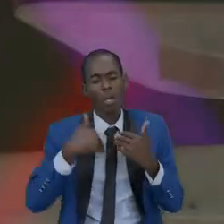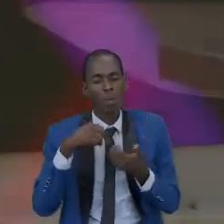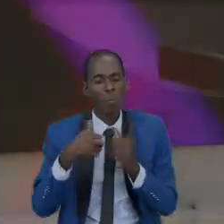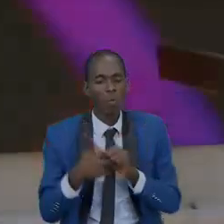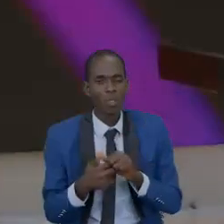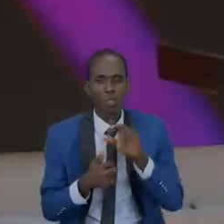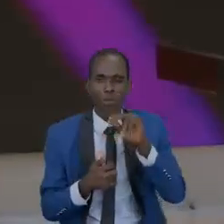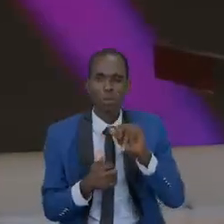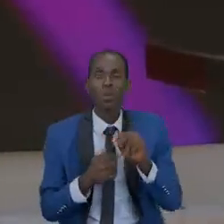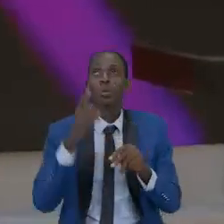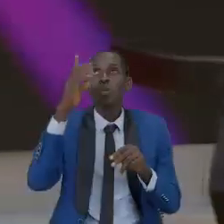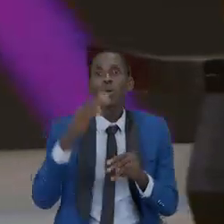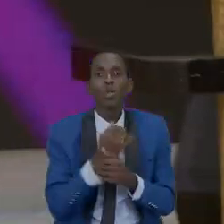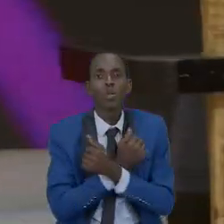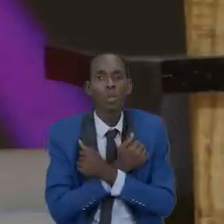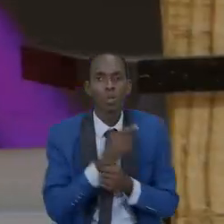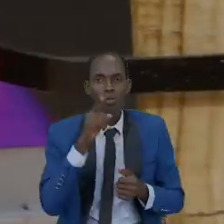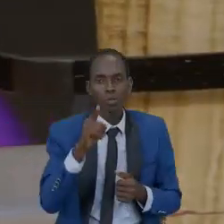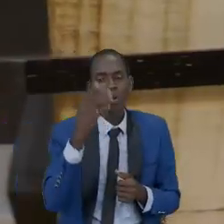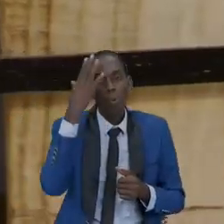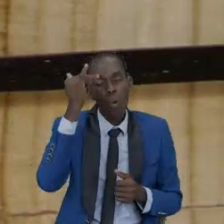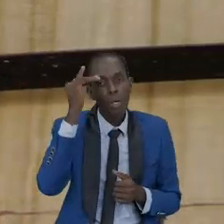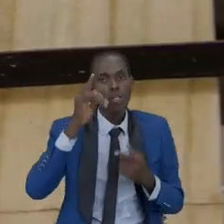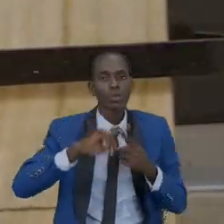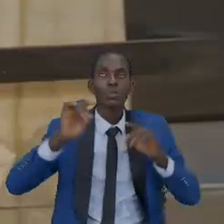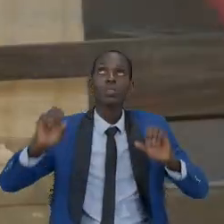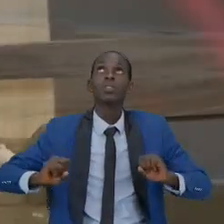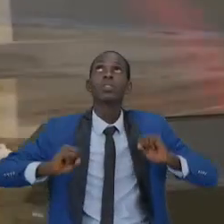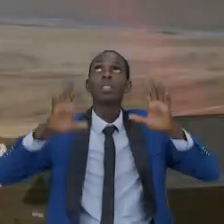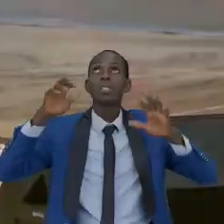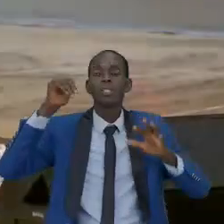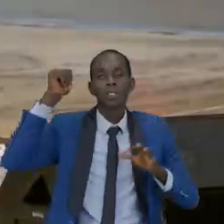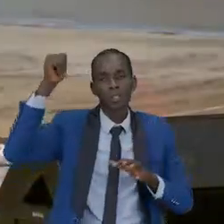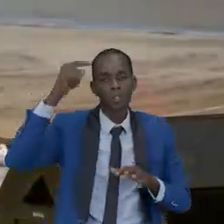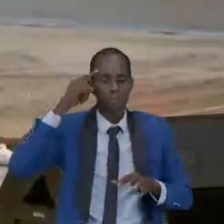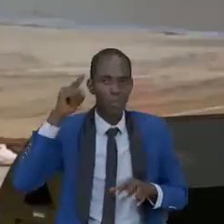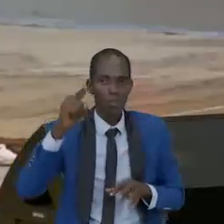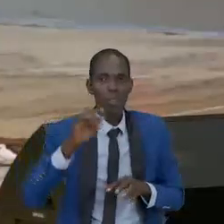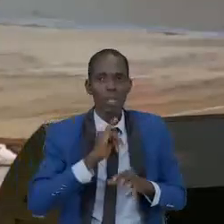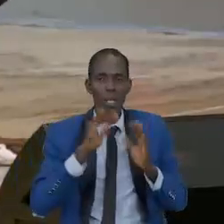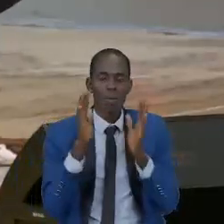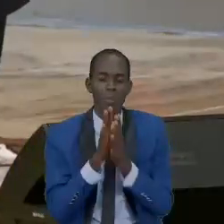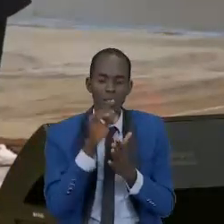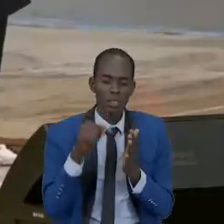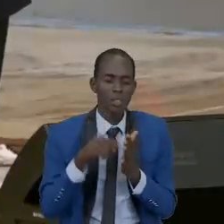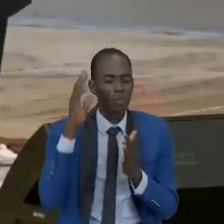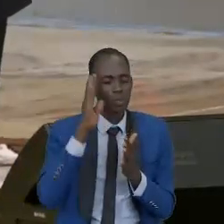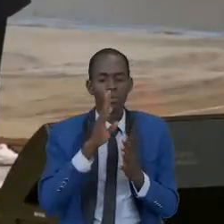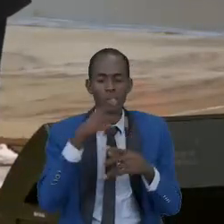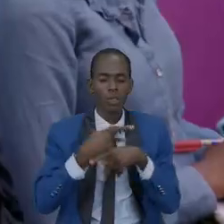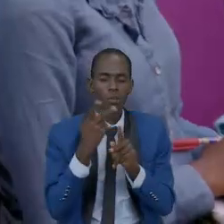me enough to give himself for me. I pray this will be reproduced in every life